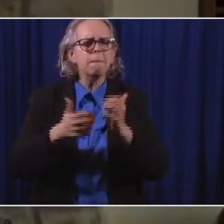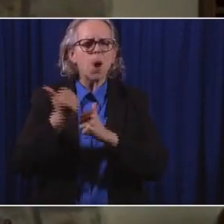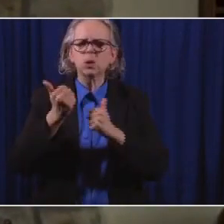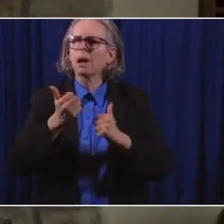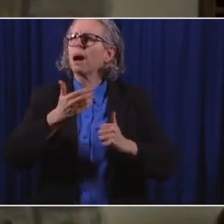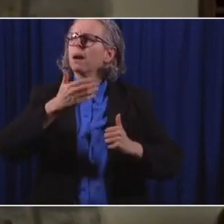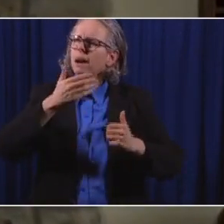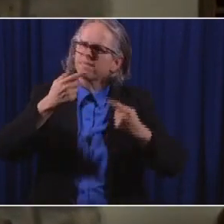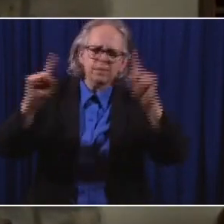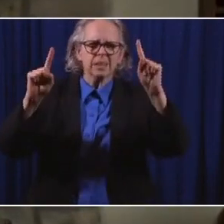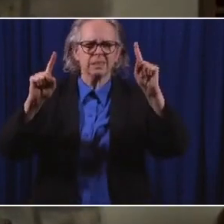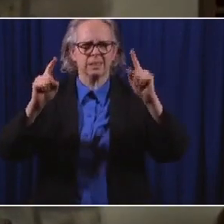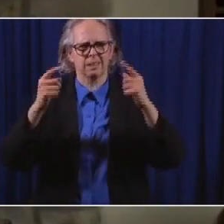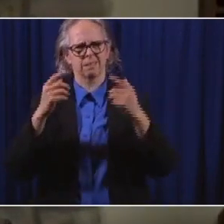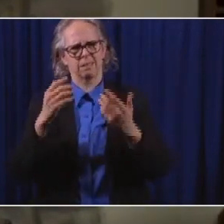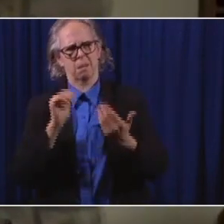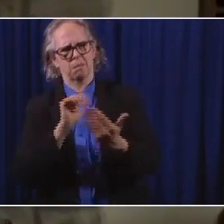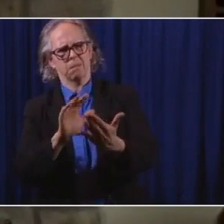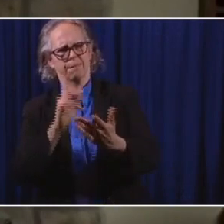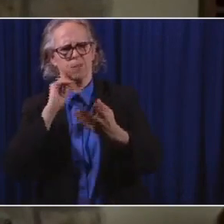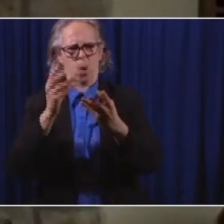that we're going to see